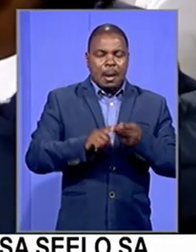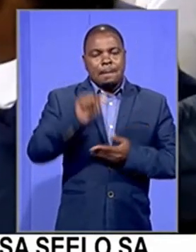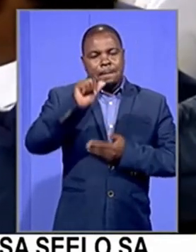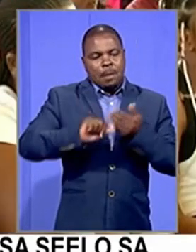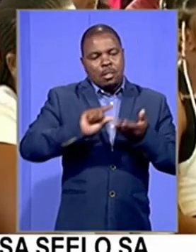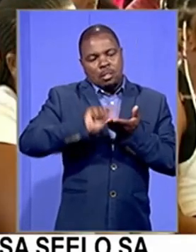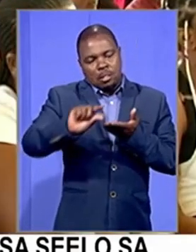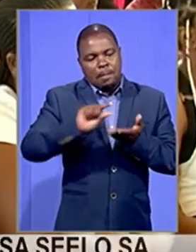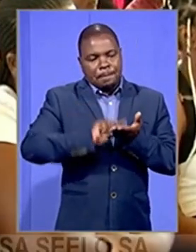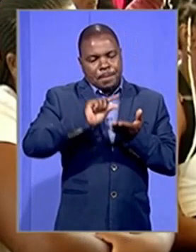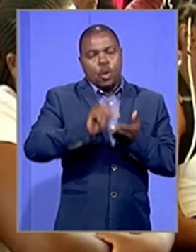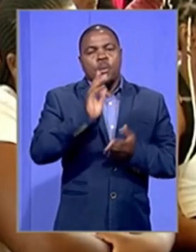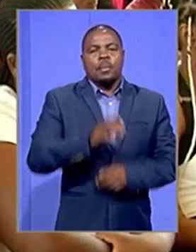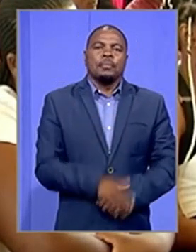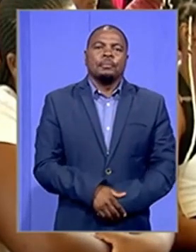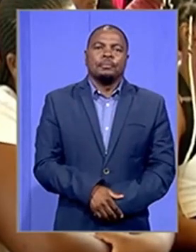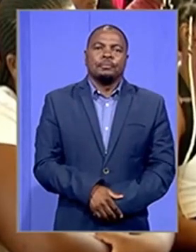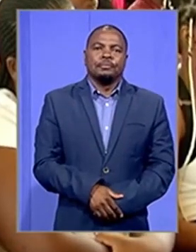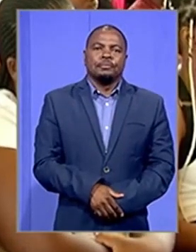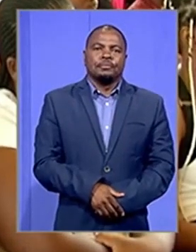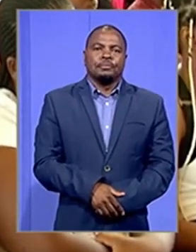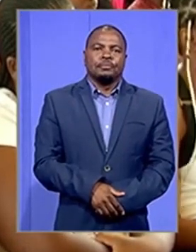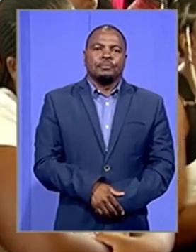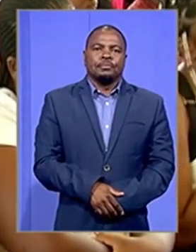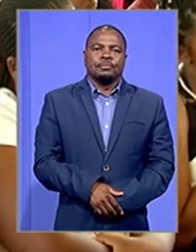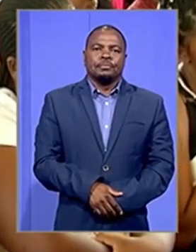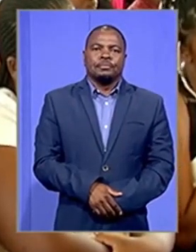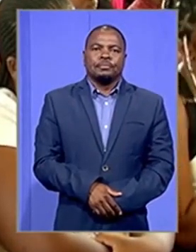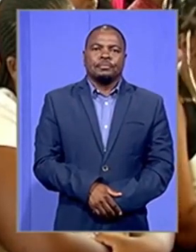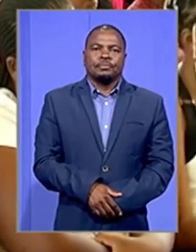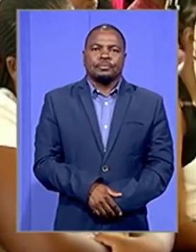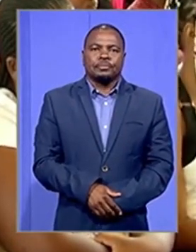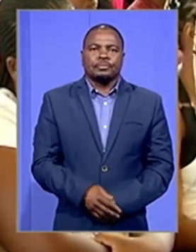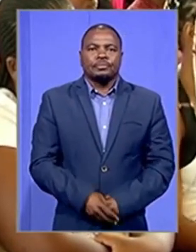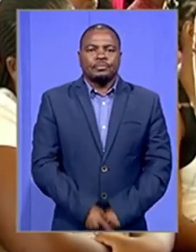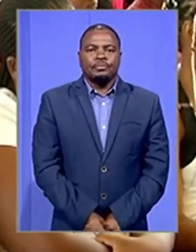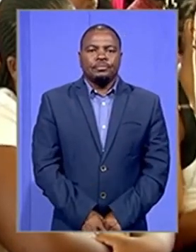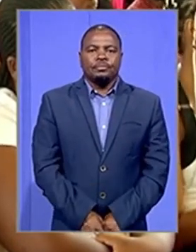kgwedi. Ke Ishmael Modiba wa ditaba tša SABC Herzogsville.